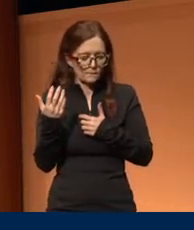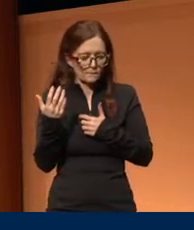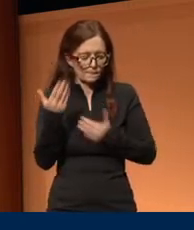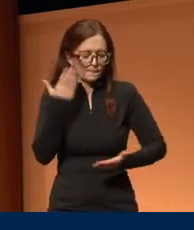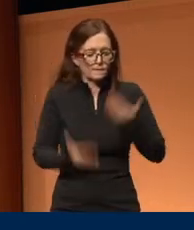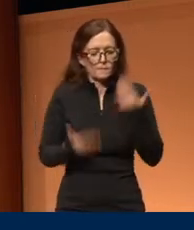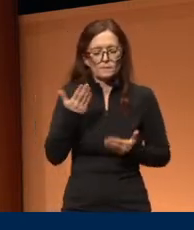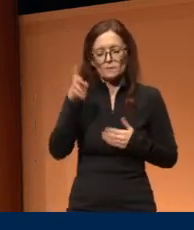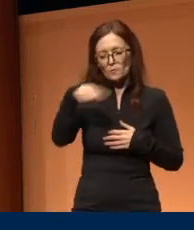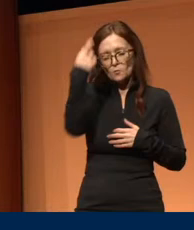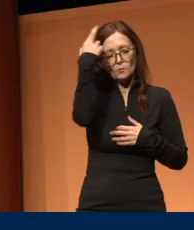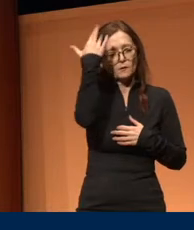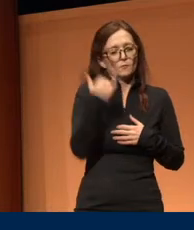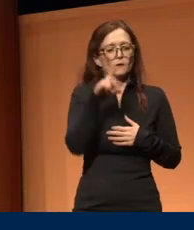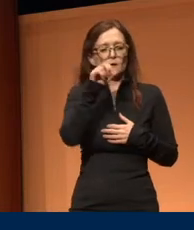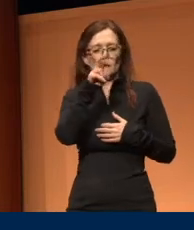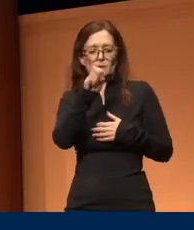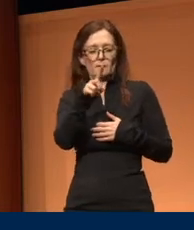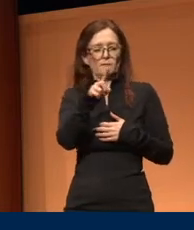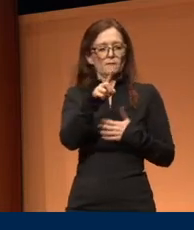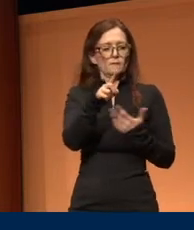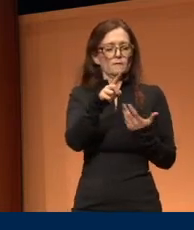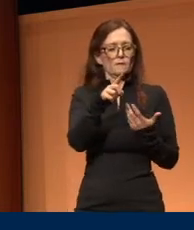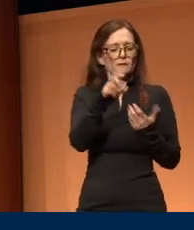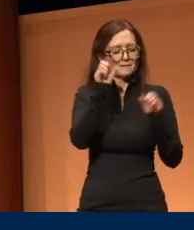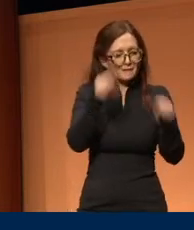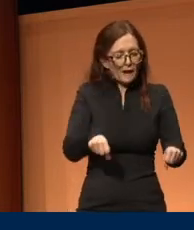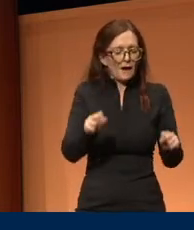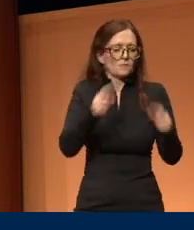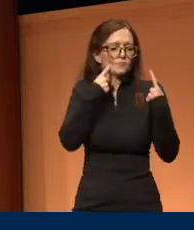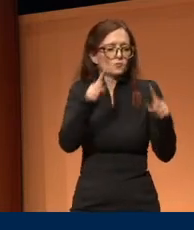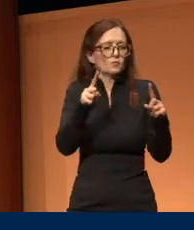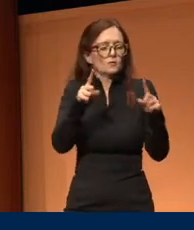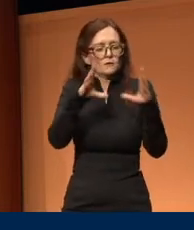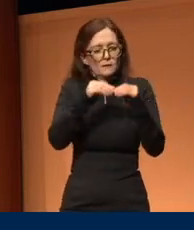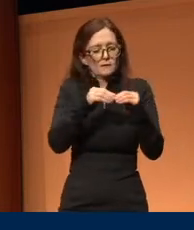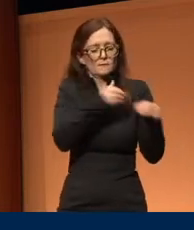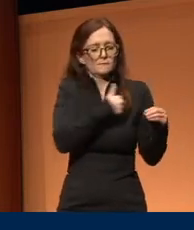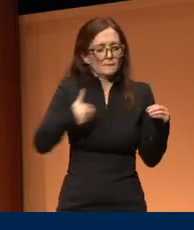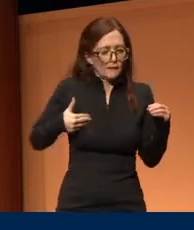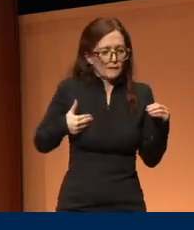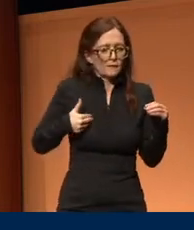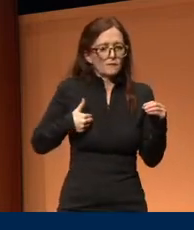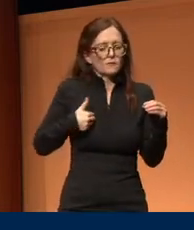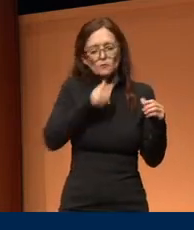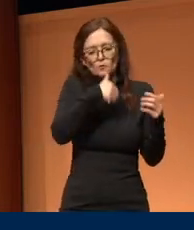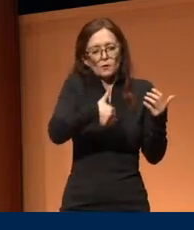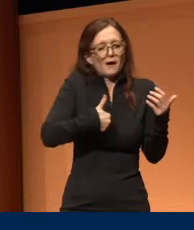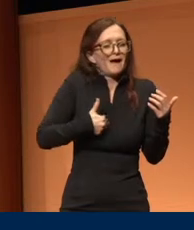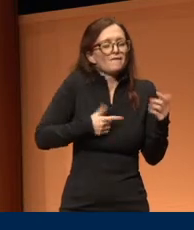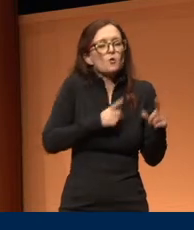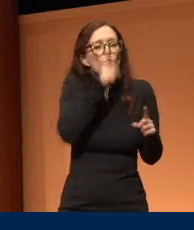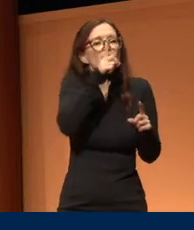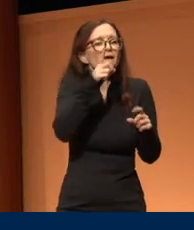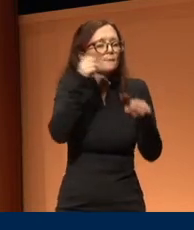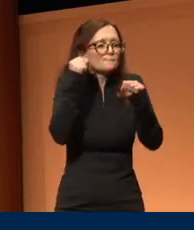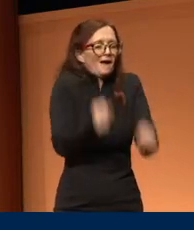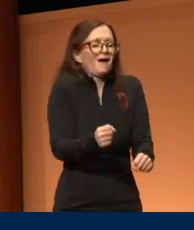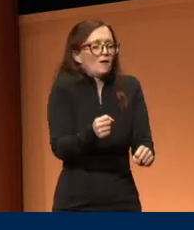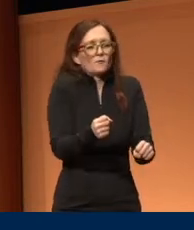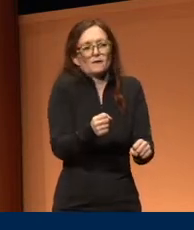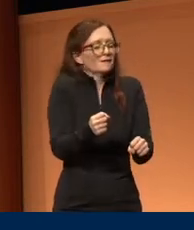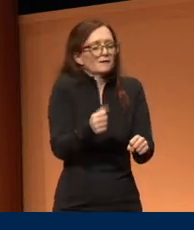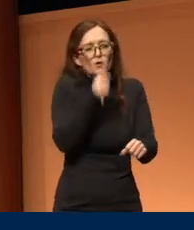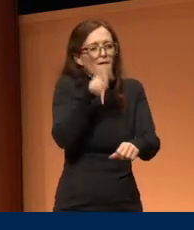Maybe the only reason why love was able to flourish was because the convention members did not have real power. They did not